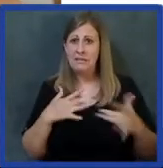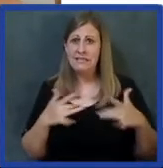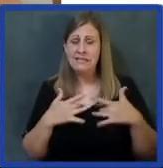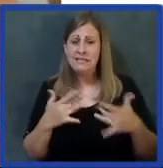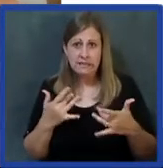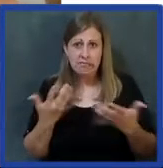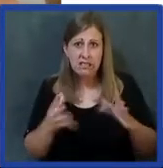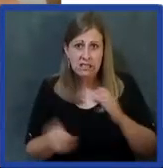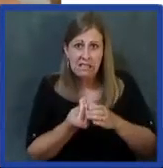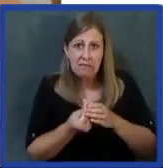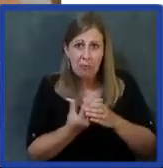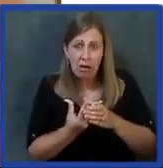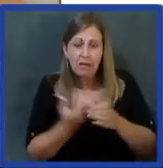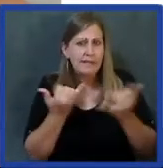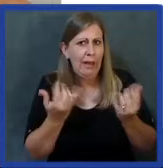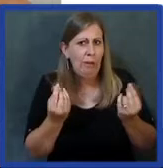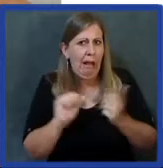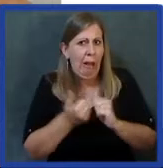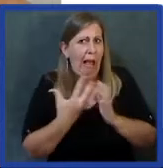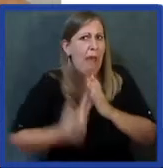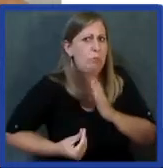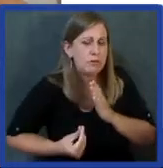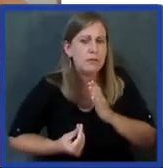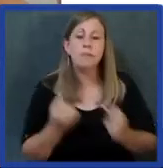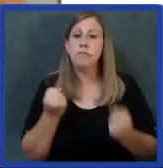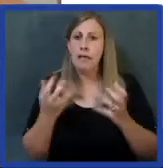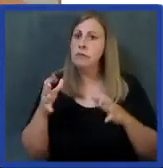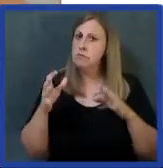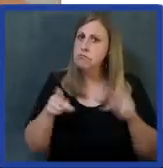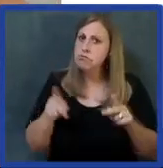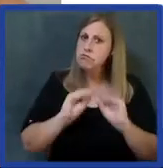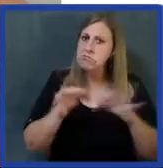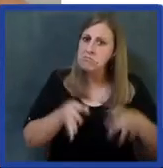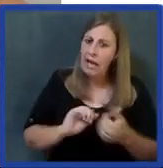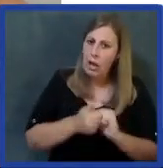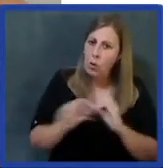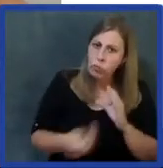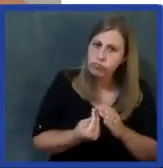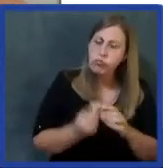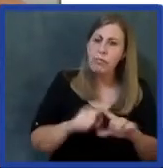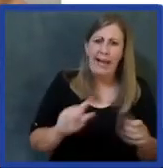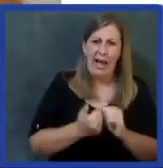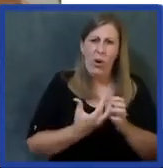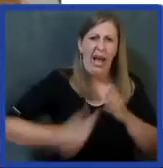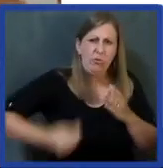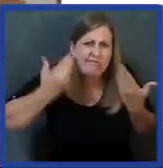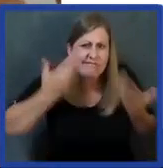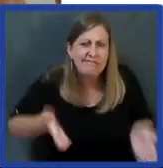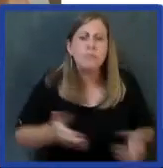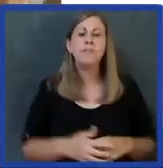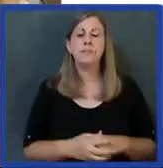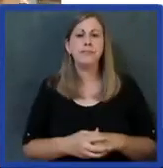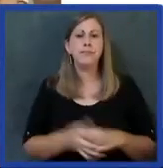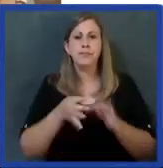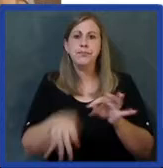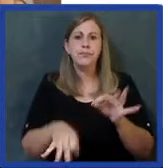about insertion, but not so much about taking it out of your body. And it's literally just as simple as inserting. This is called the